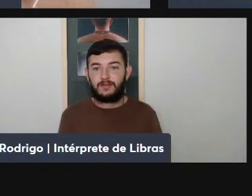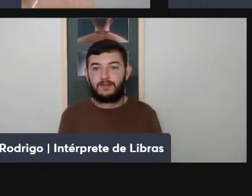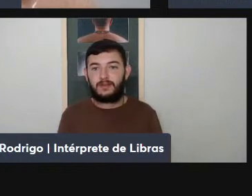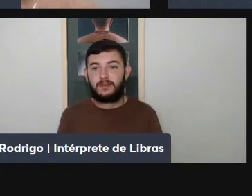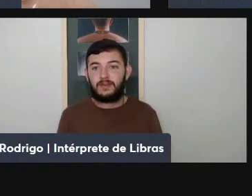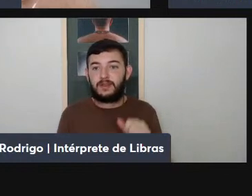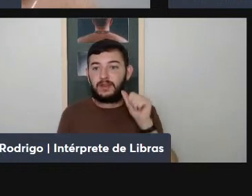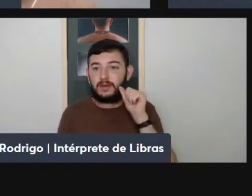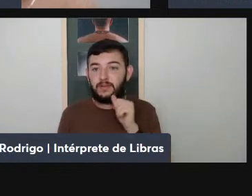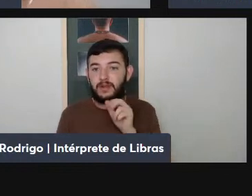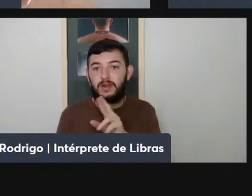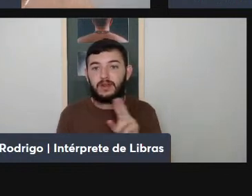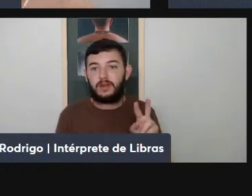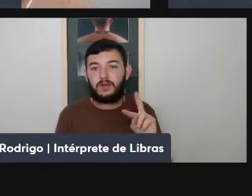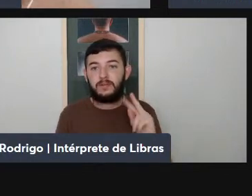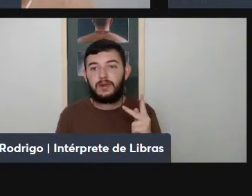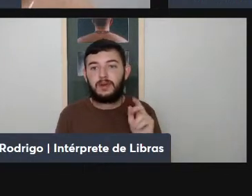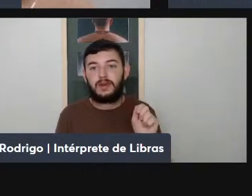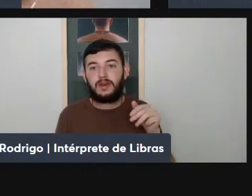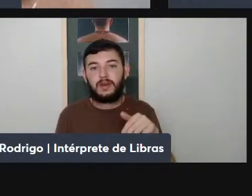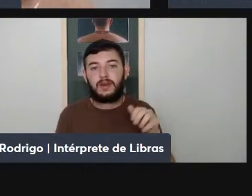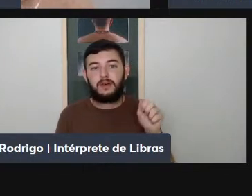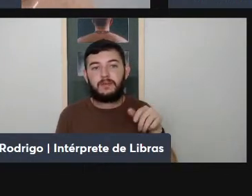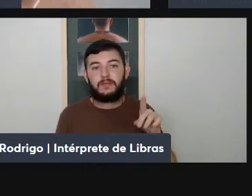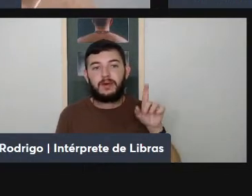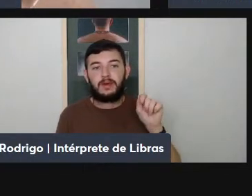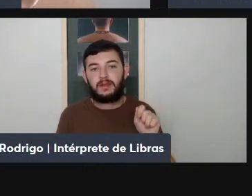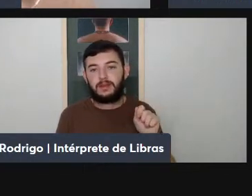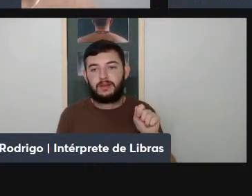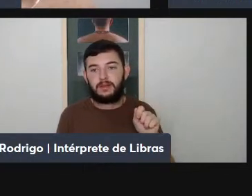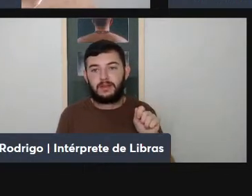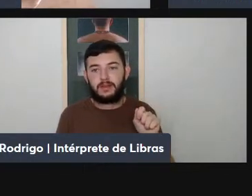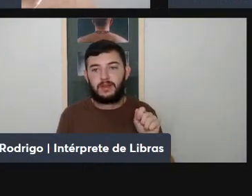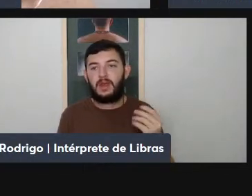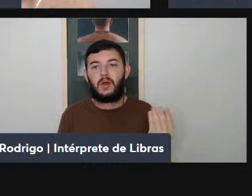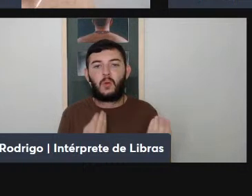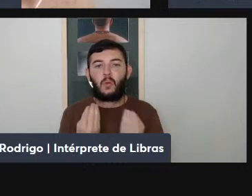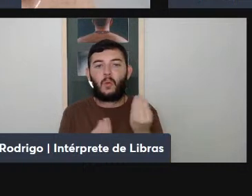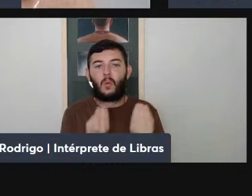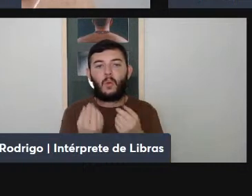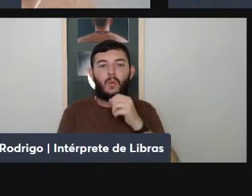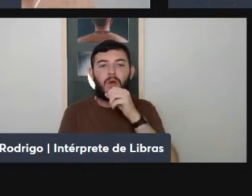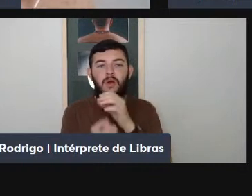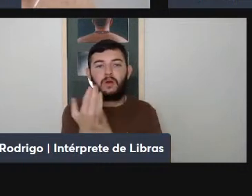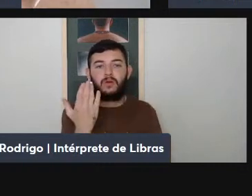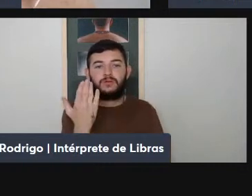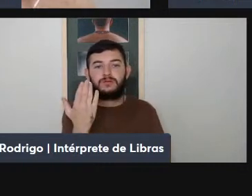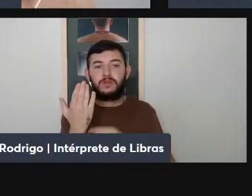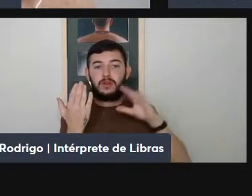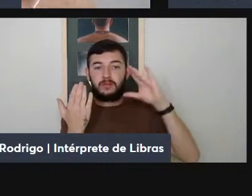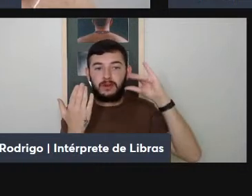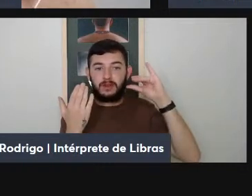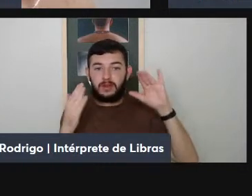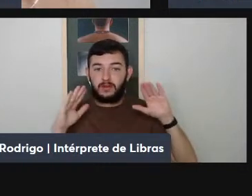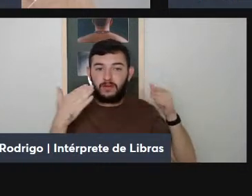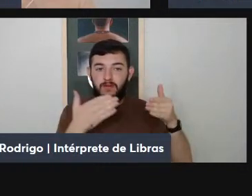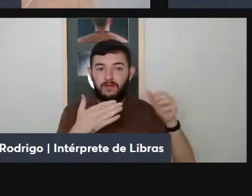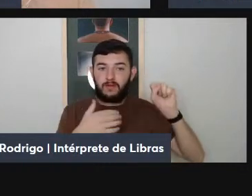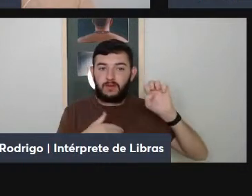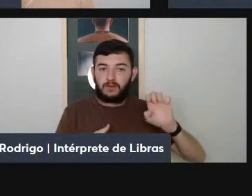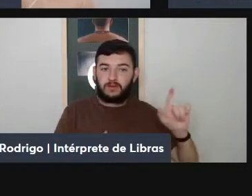colega Amanda Pontes, que coloca: como construir uma ciência centrada no Sul quando as instituições